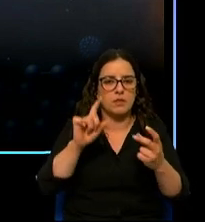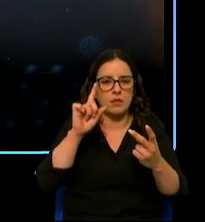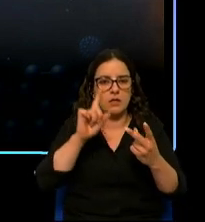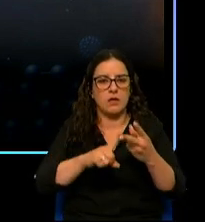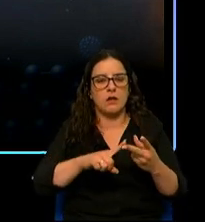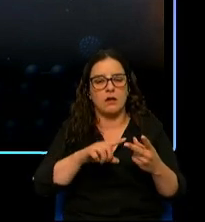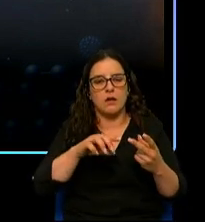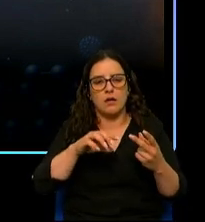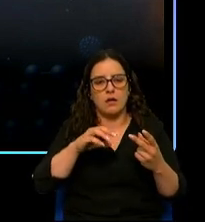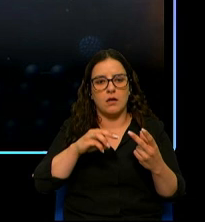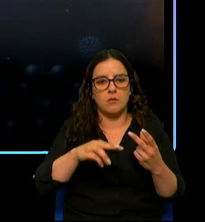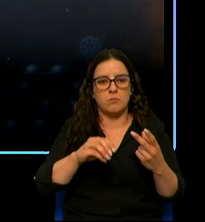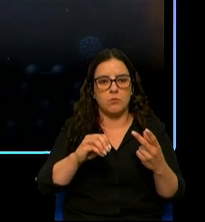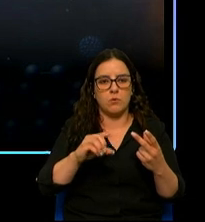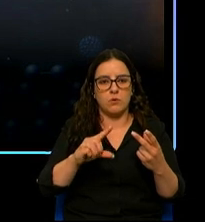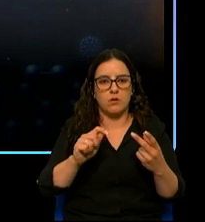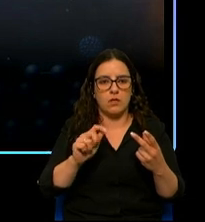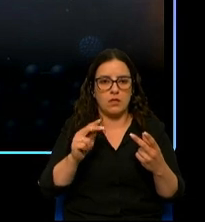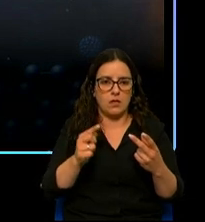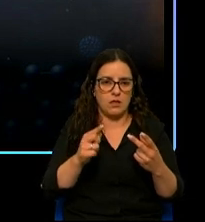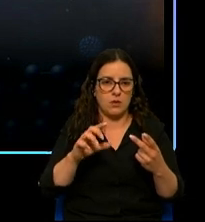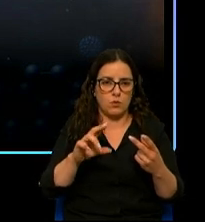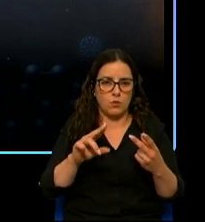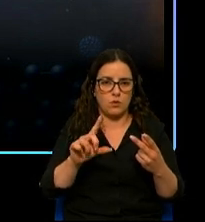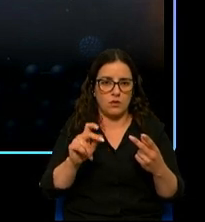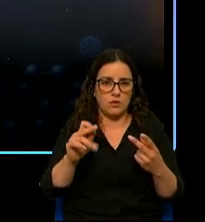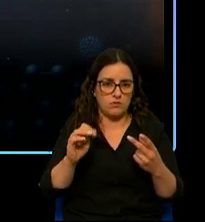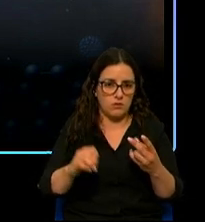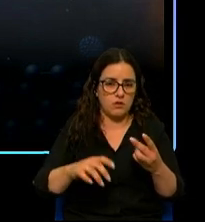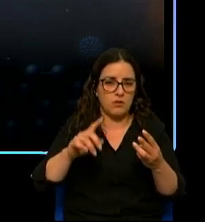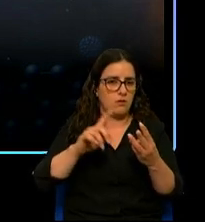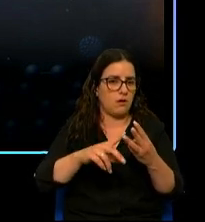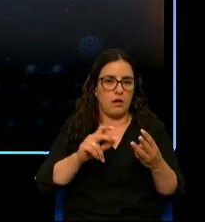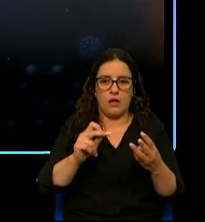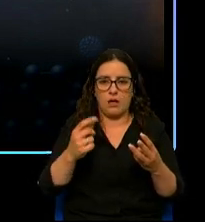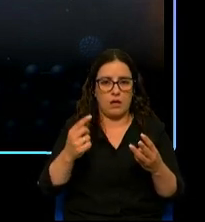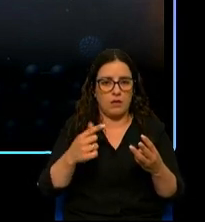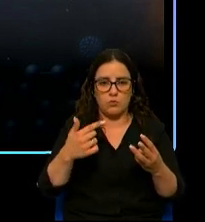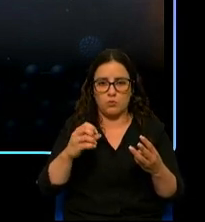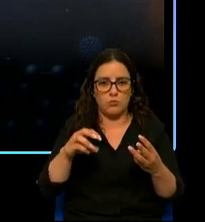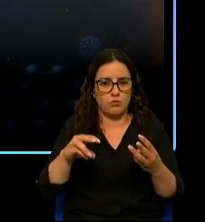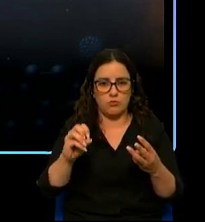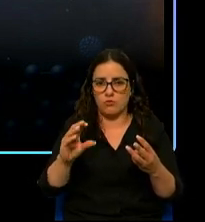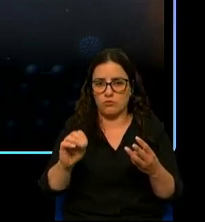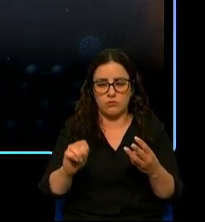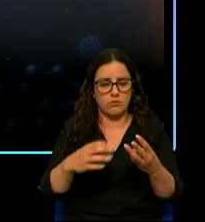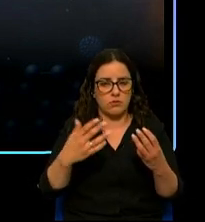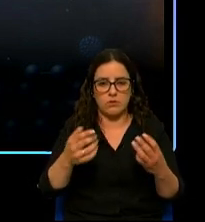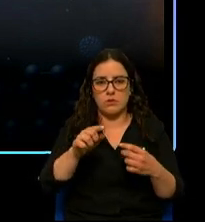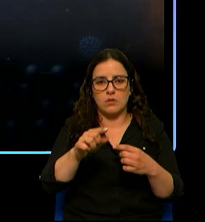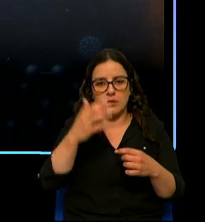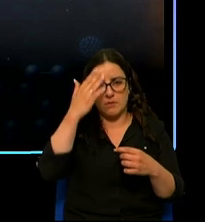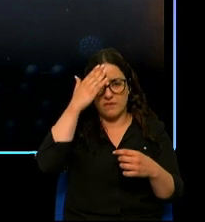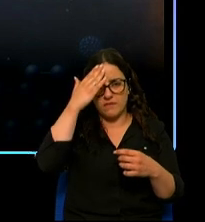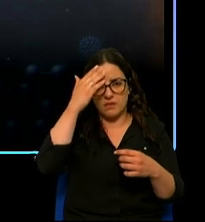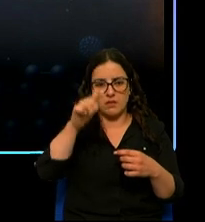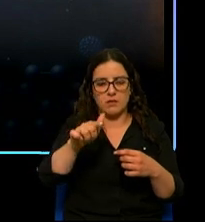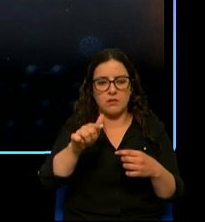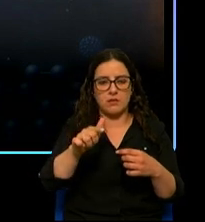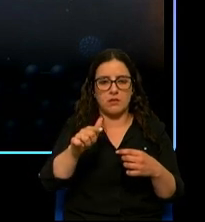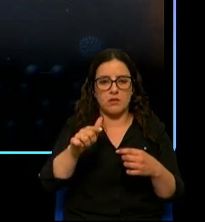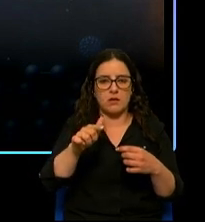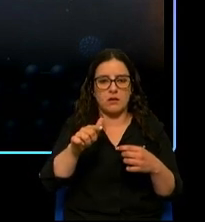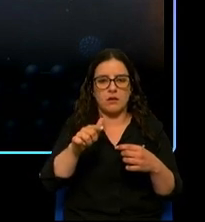are also graphs that you can feed into these models, train them to perform tasks like predicting a property of a molecule,